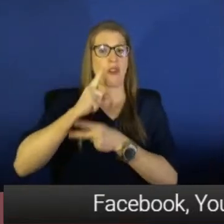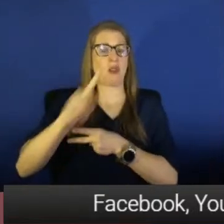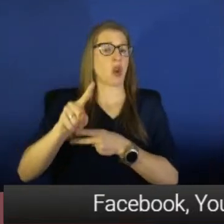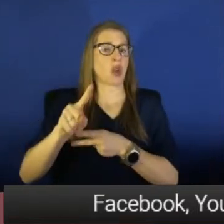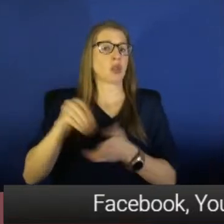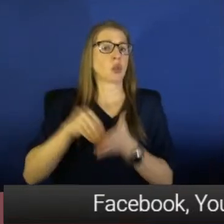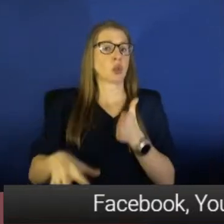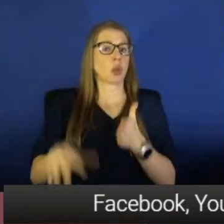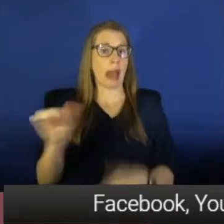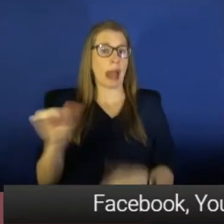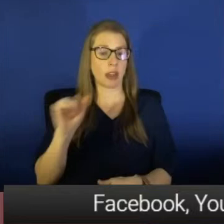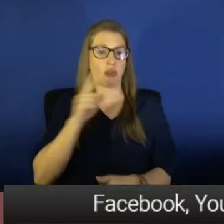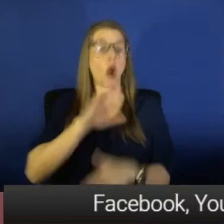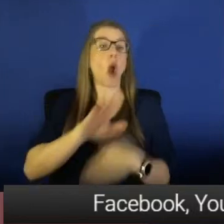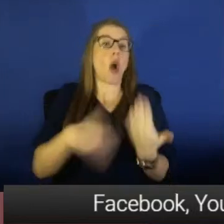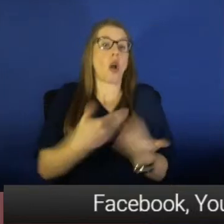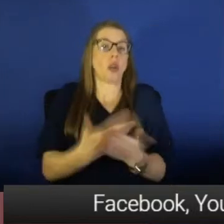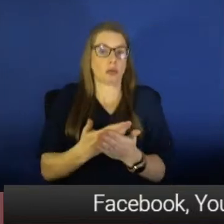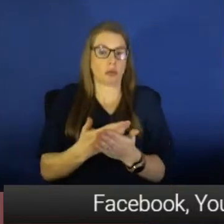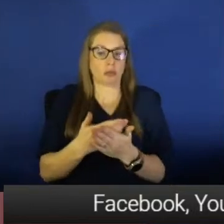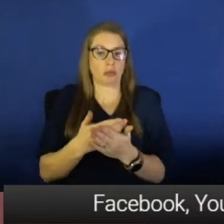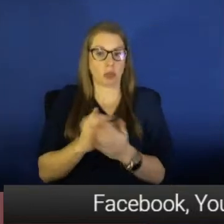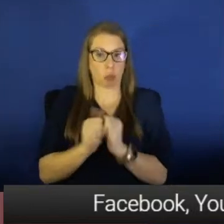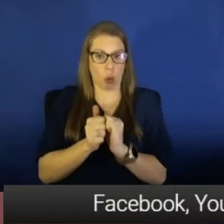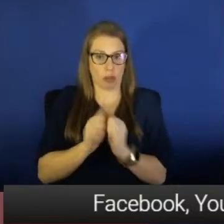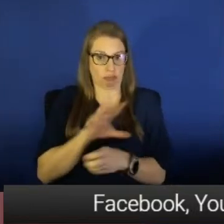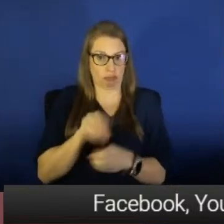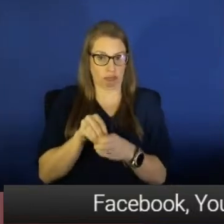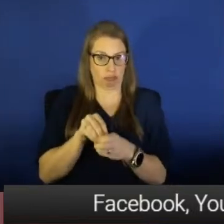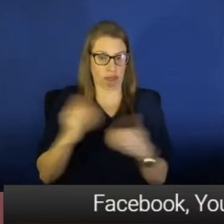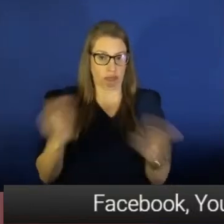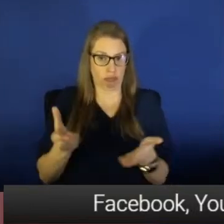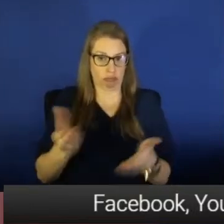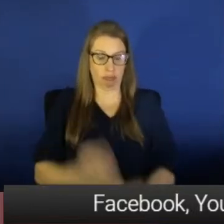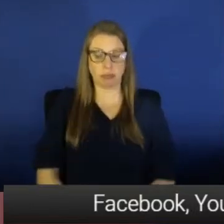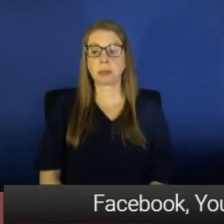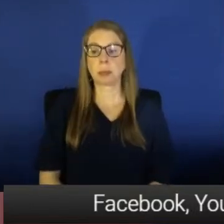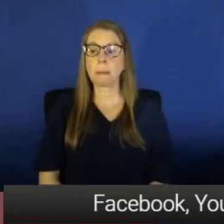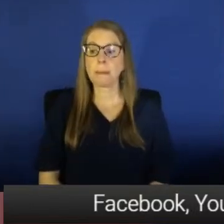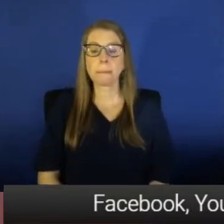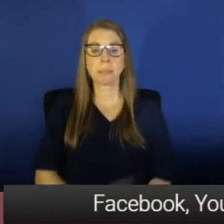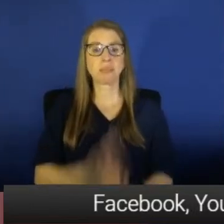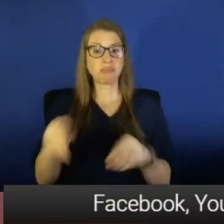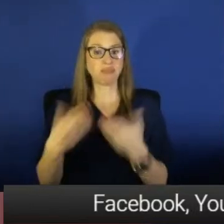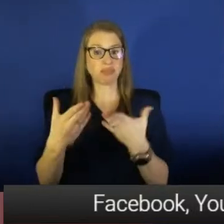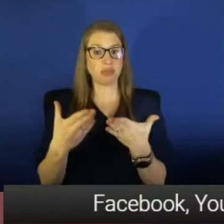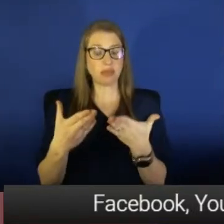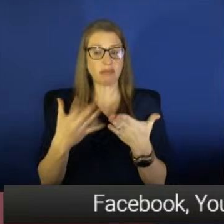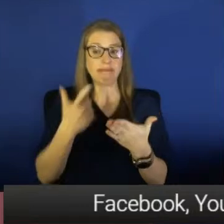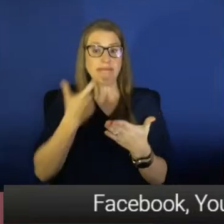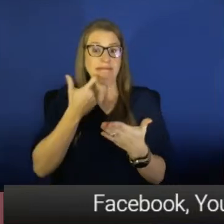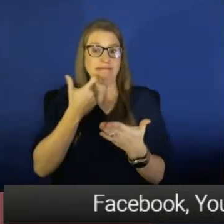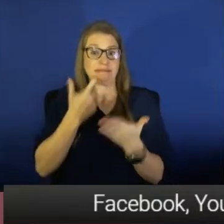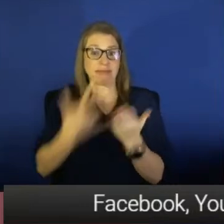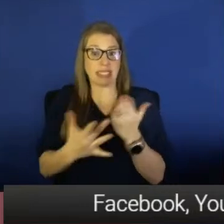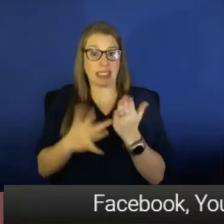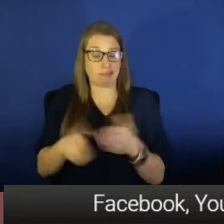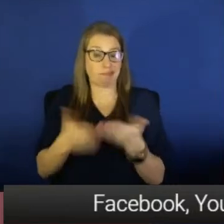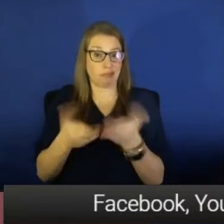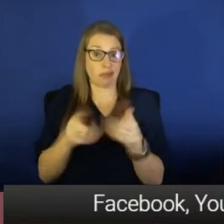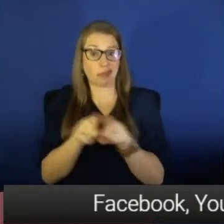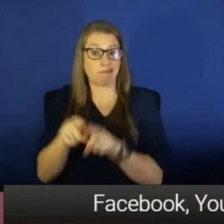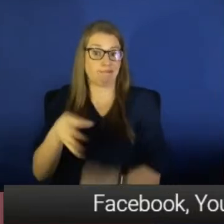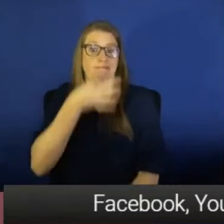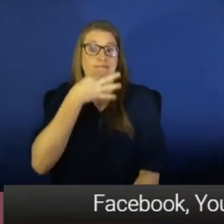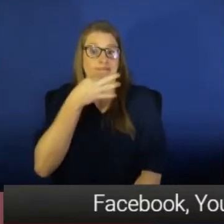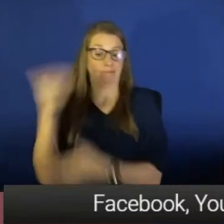our sports, and doing so with really bringing the latest technology expertise to the table in a way that,